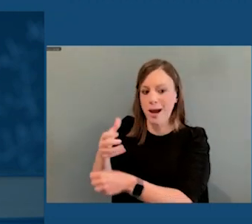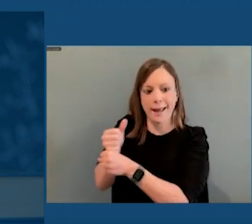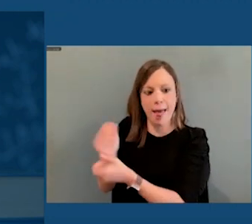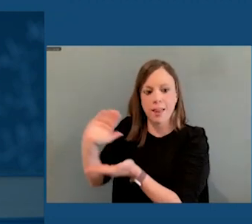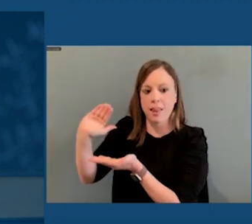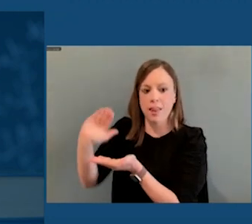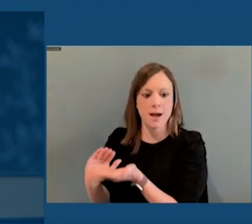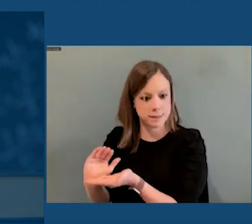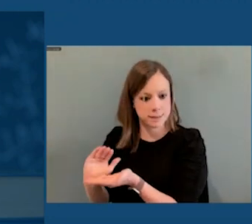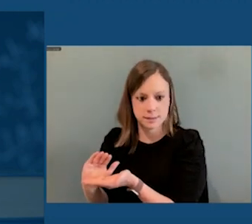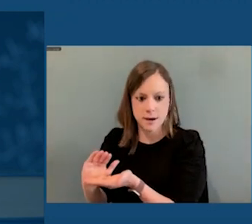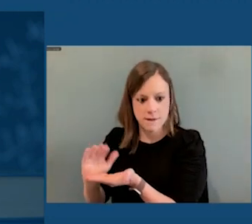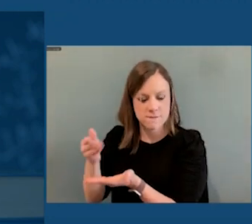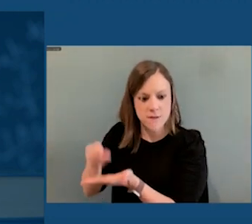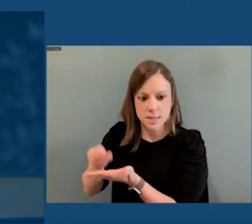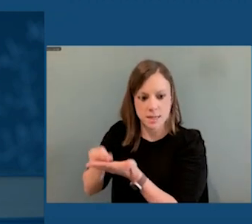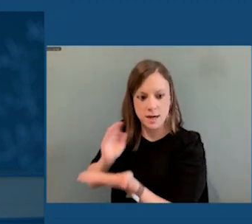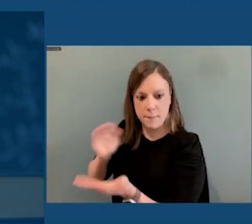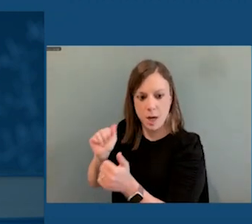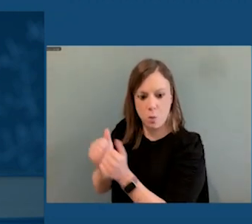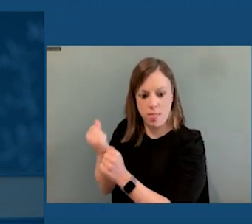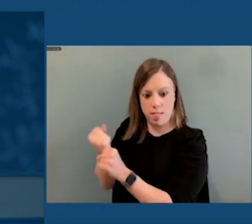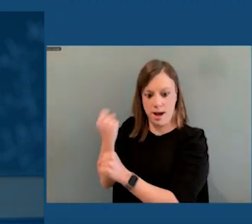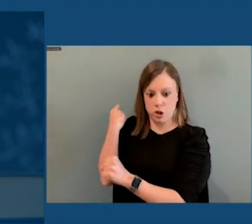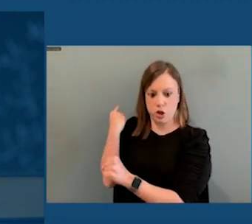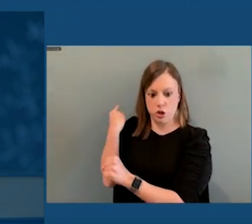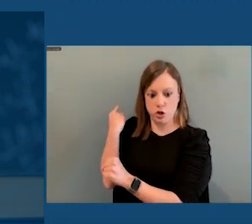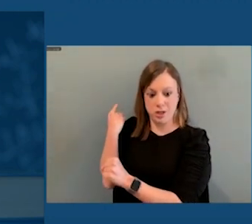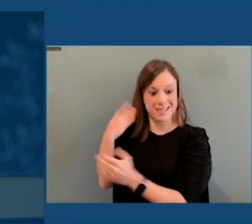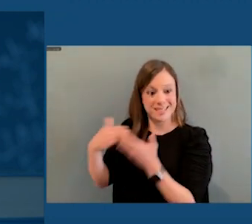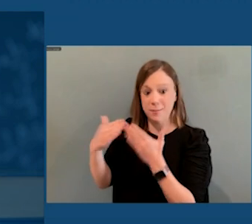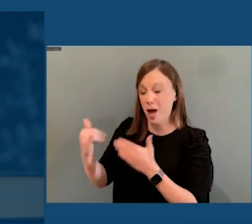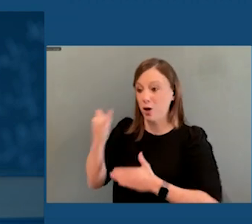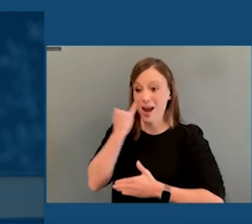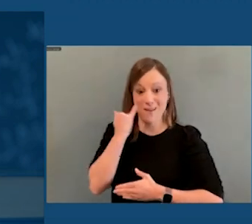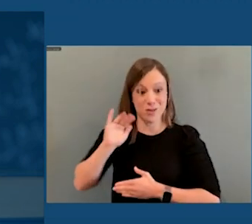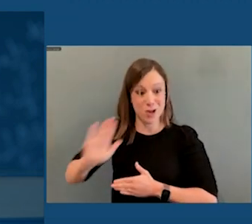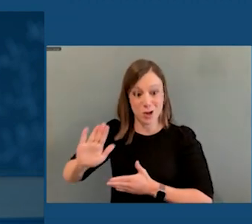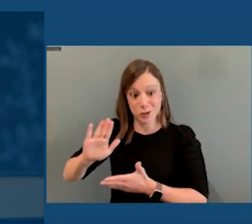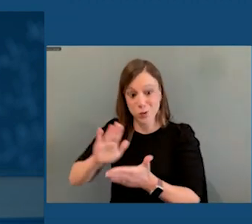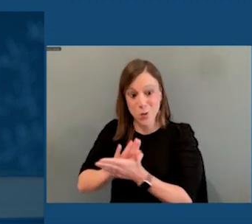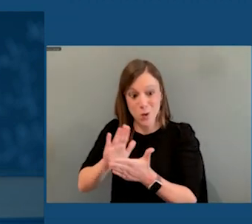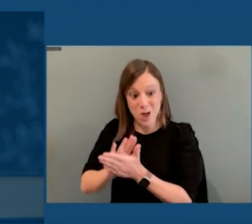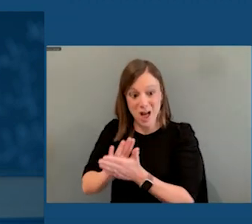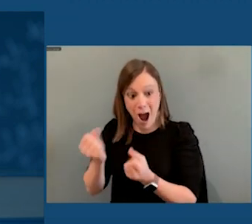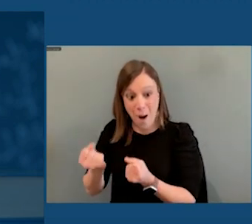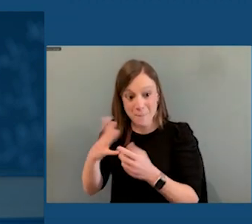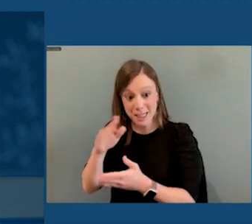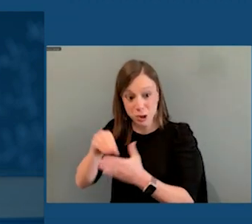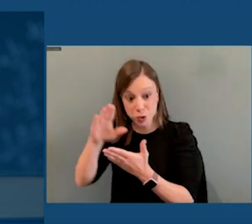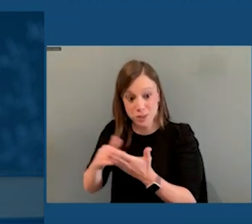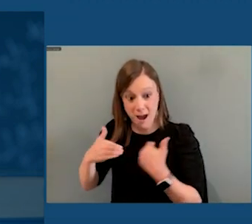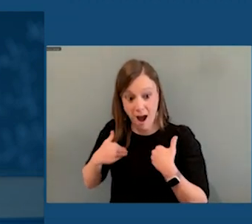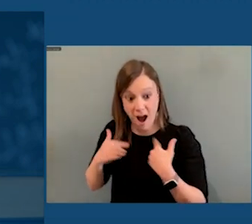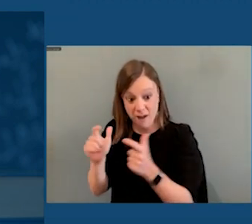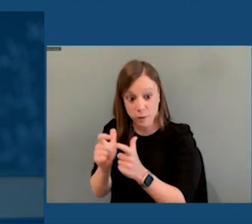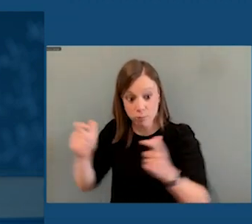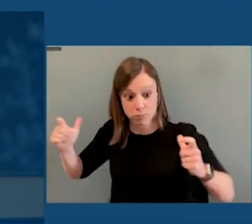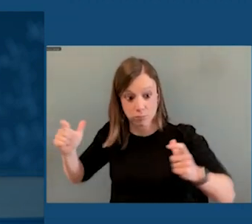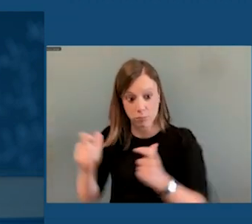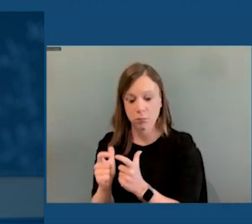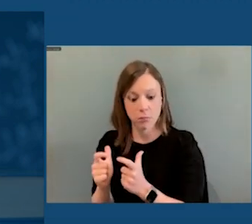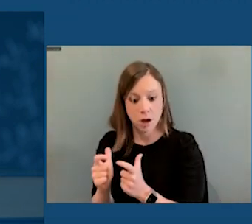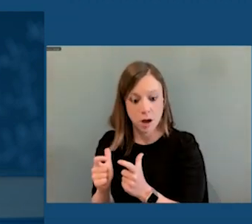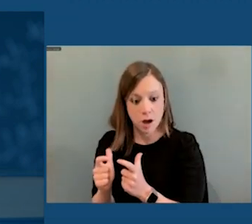loss, their need, or the size of their surpluses. To accomplish this, the